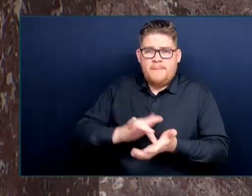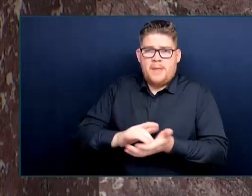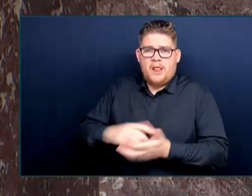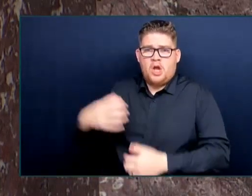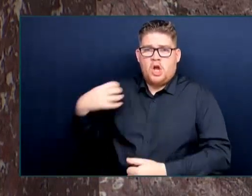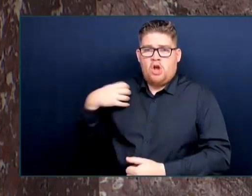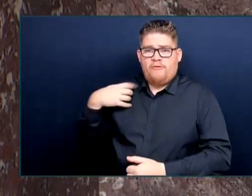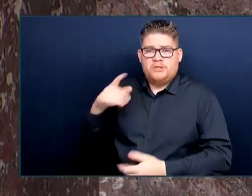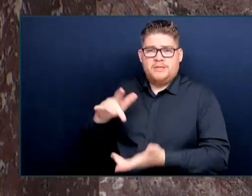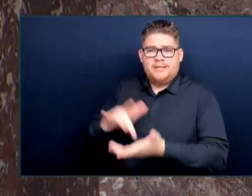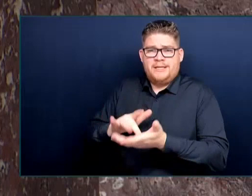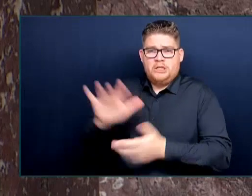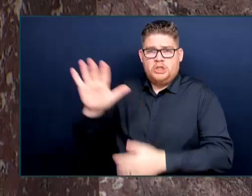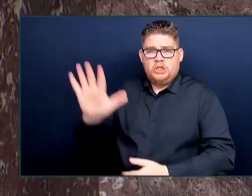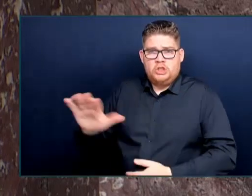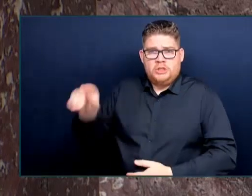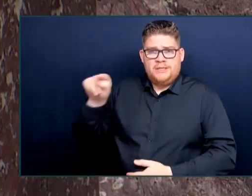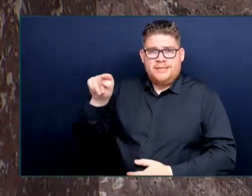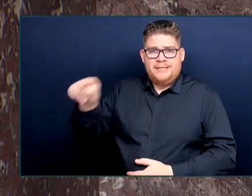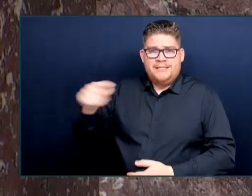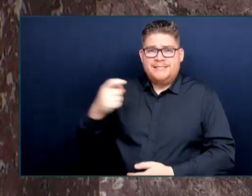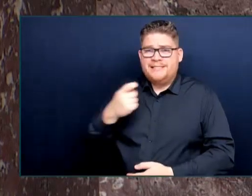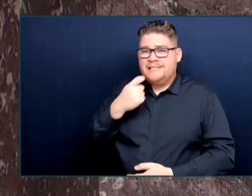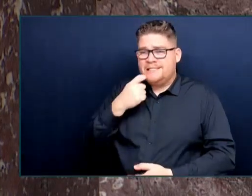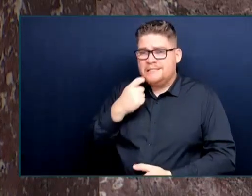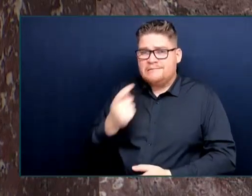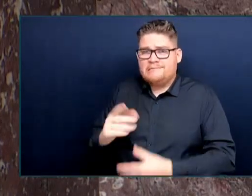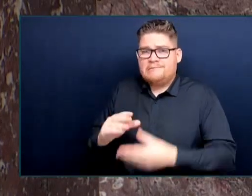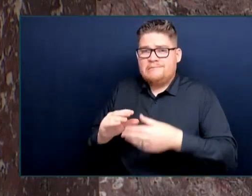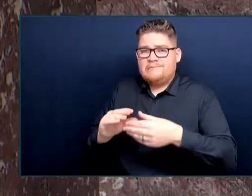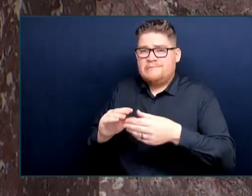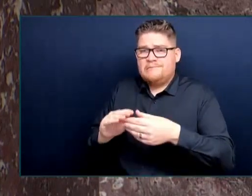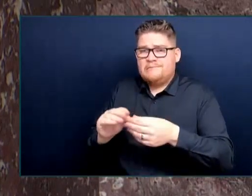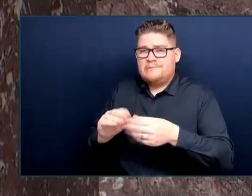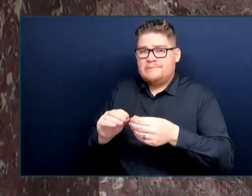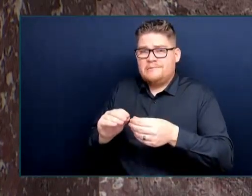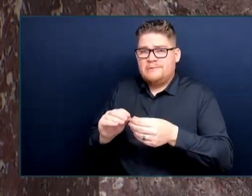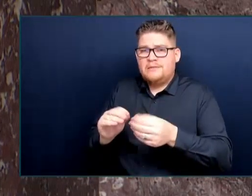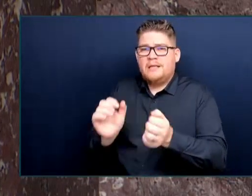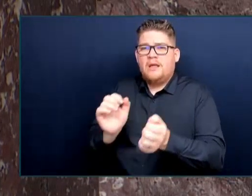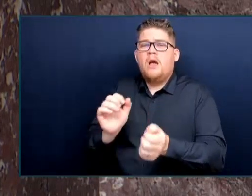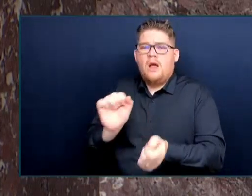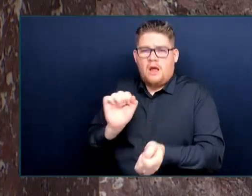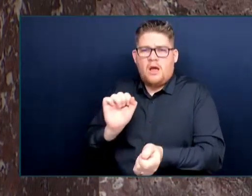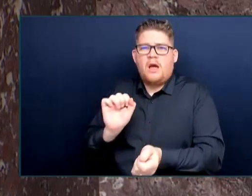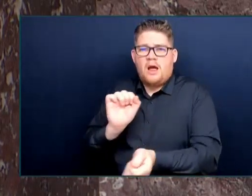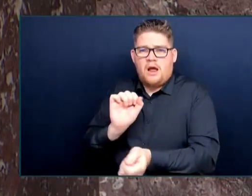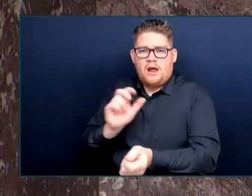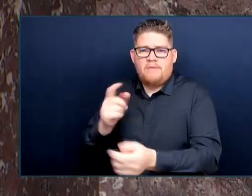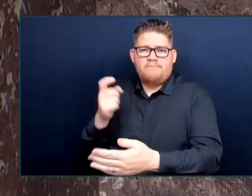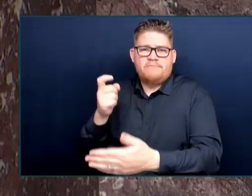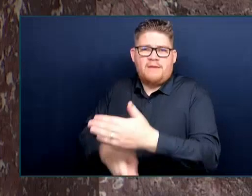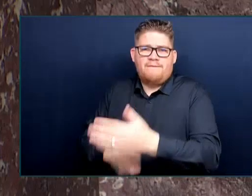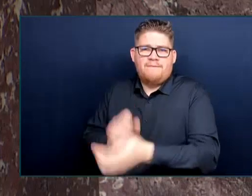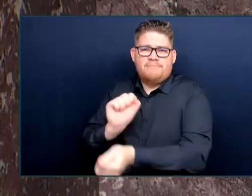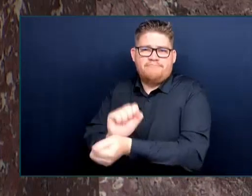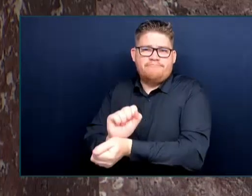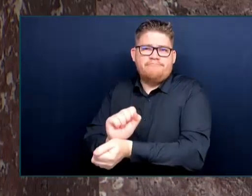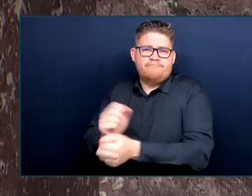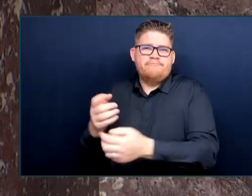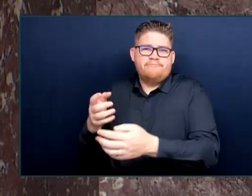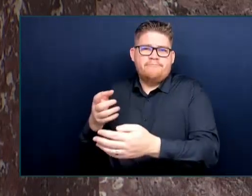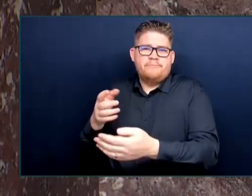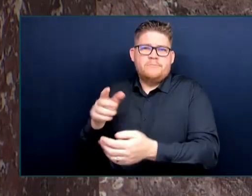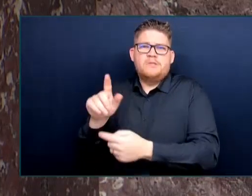sexual assault and sexual interference of a child. He's still awaiting trial on a few more charges for